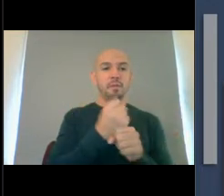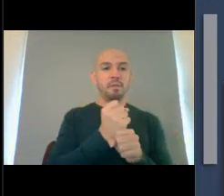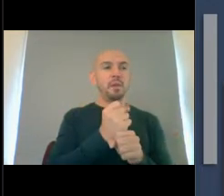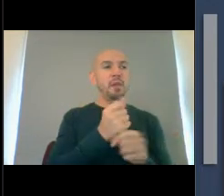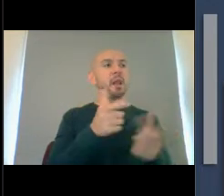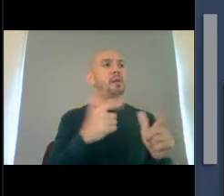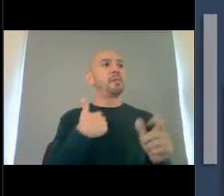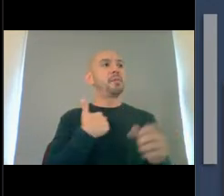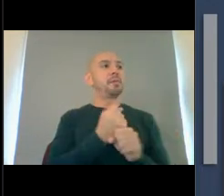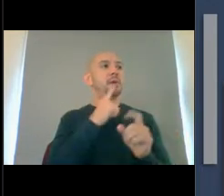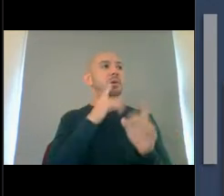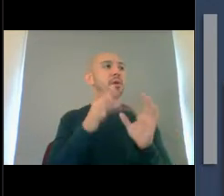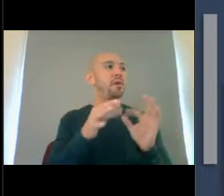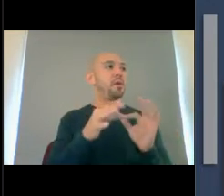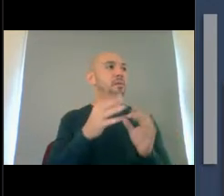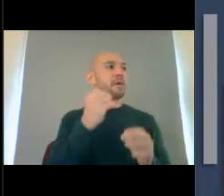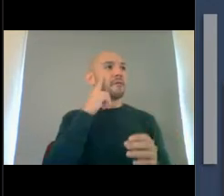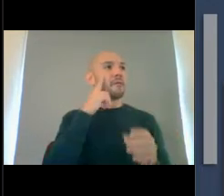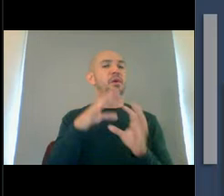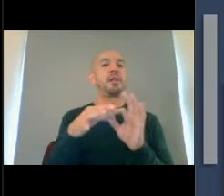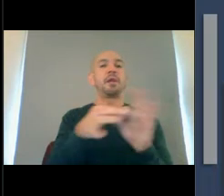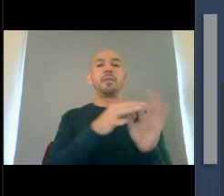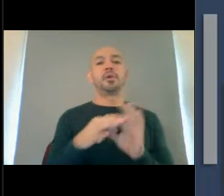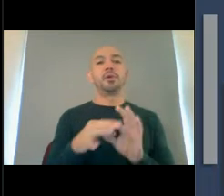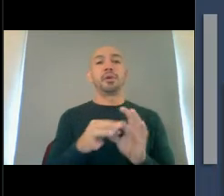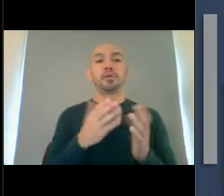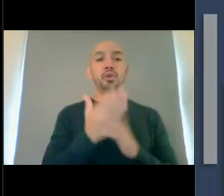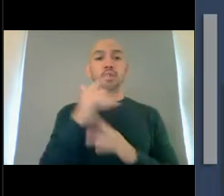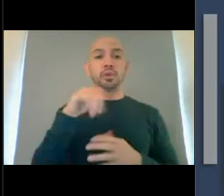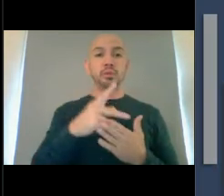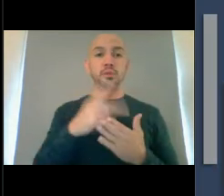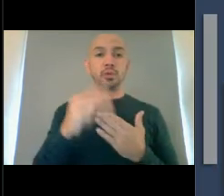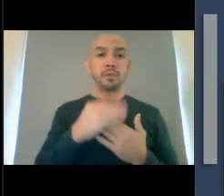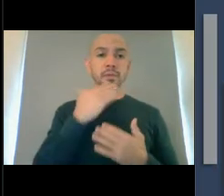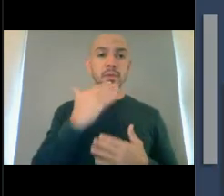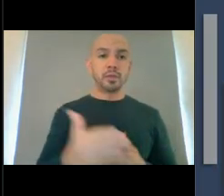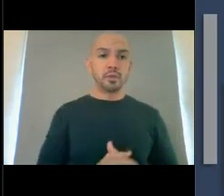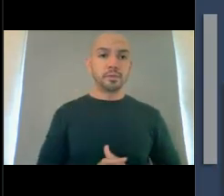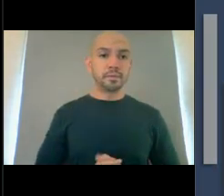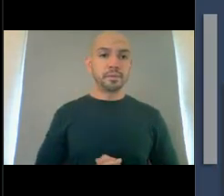collaboration developed through this program thank you